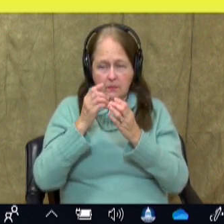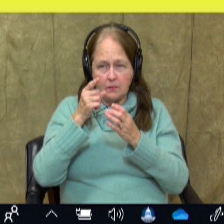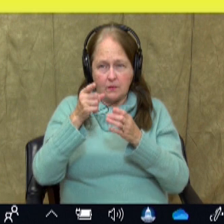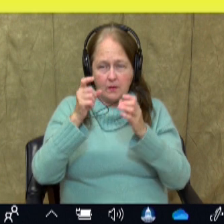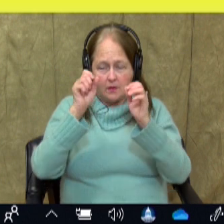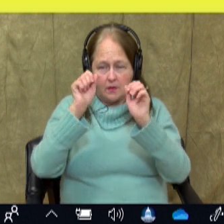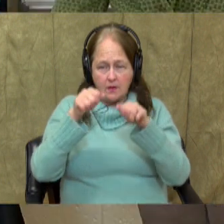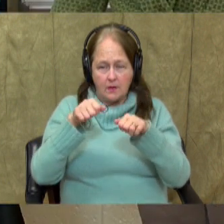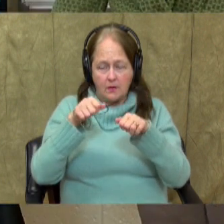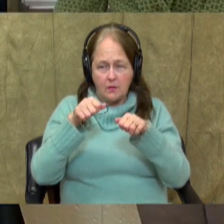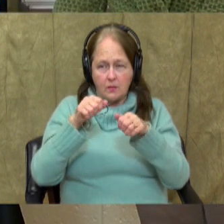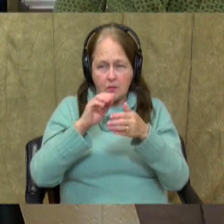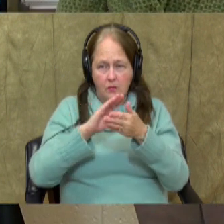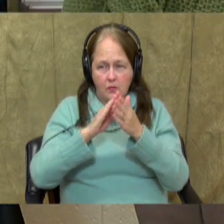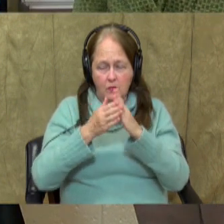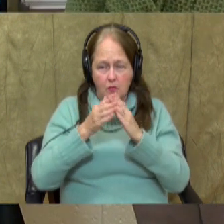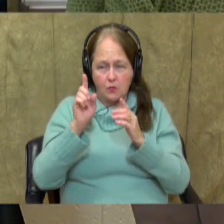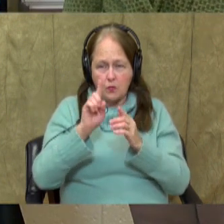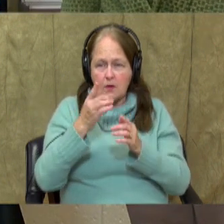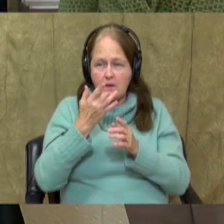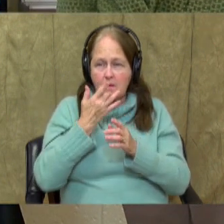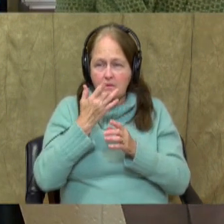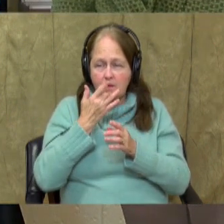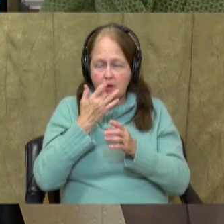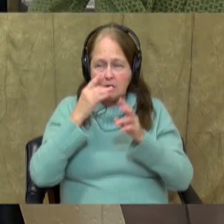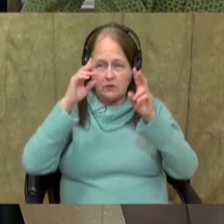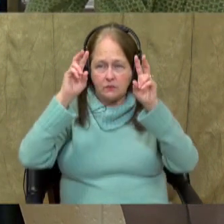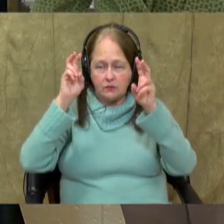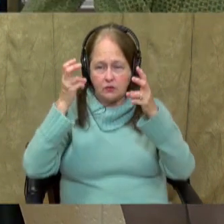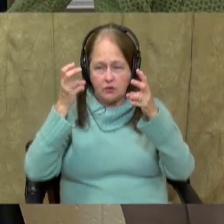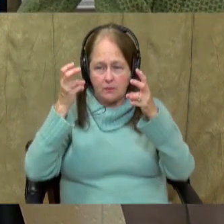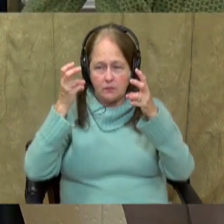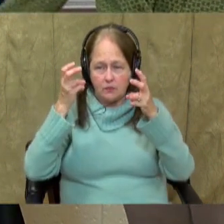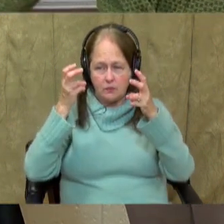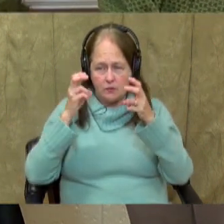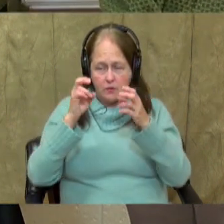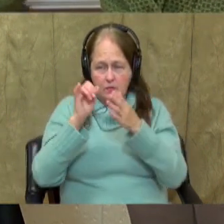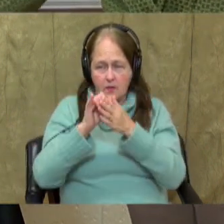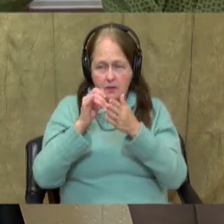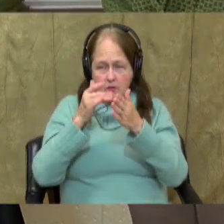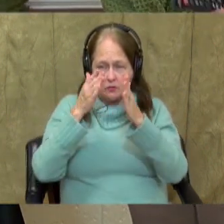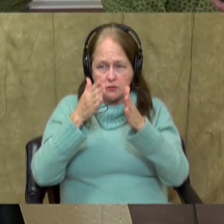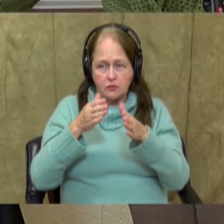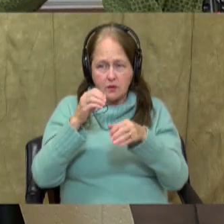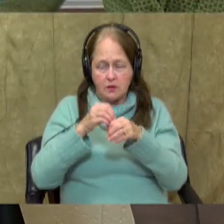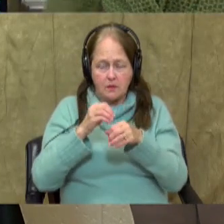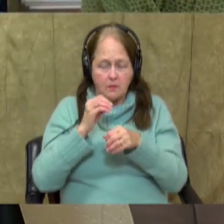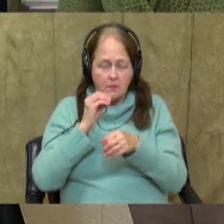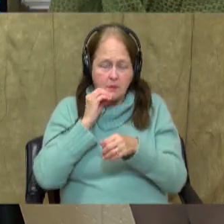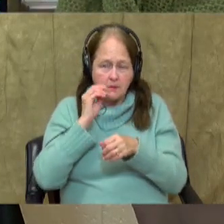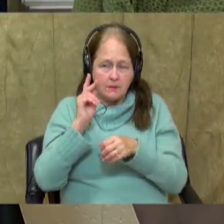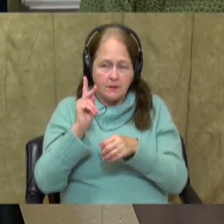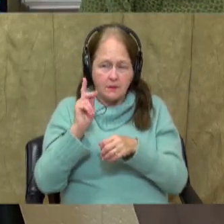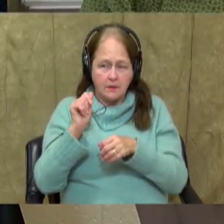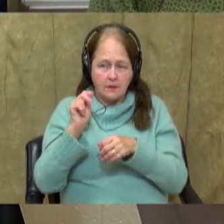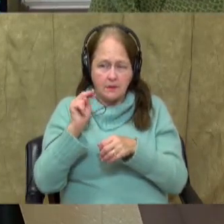but you can turn it into what is the favorite subject of students in Miss Kane's